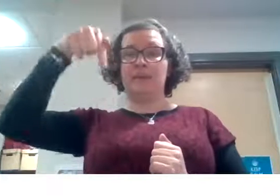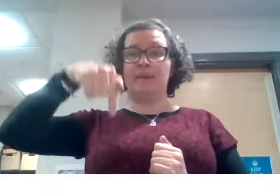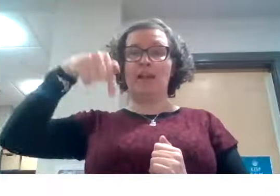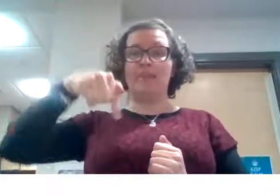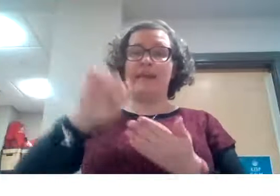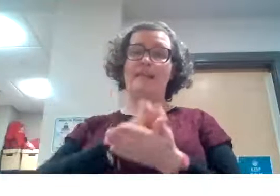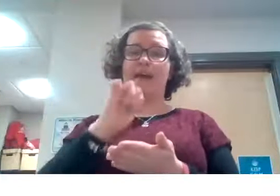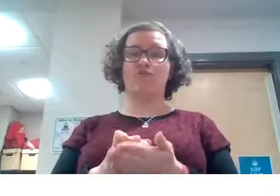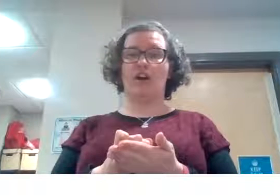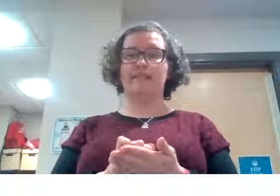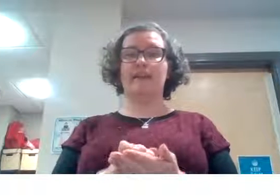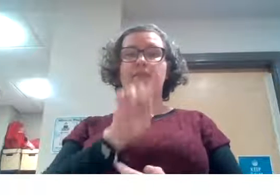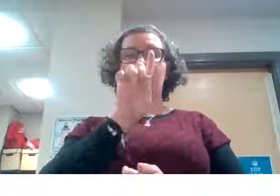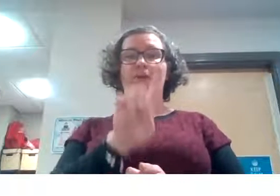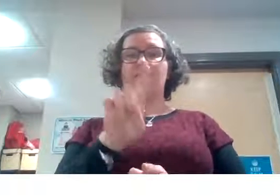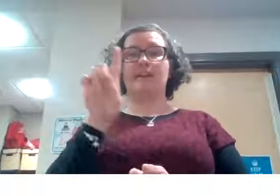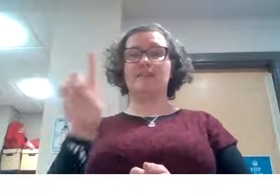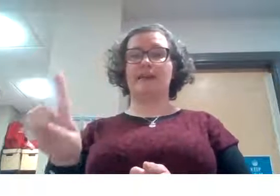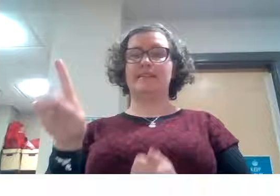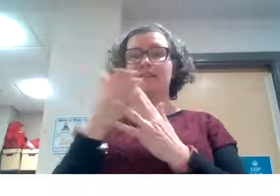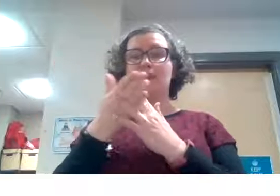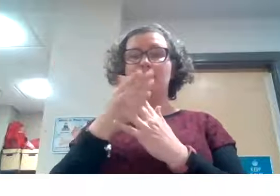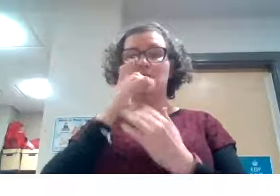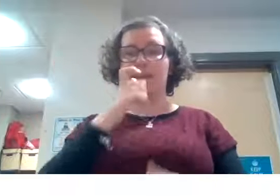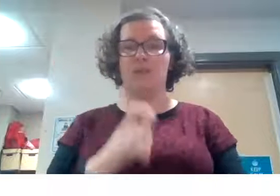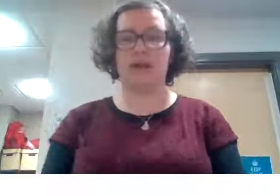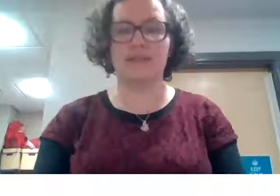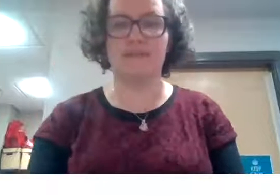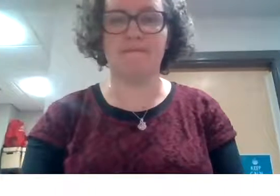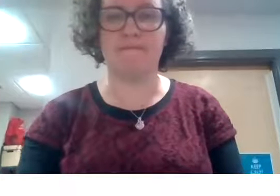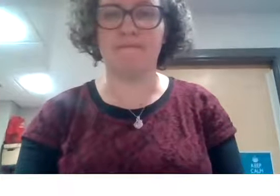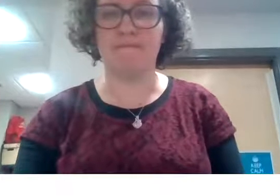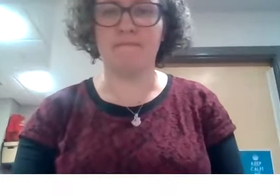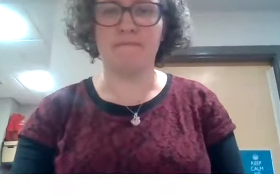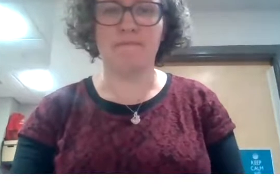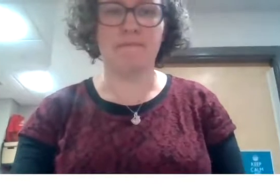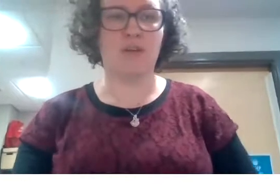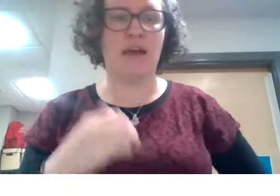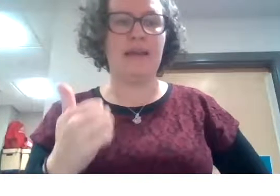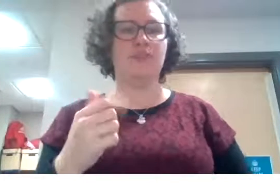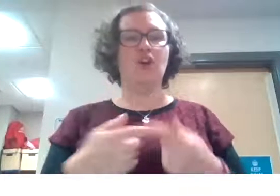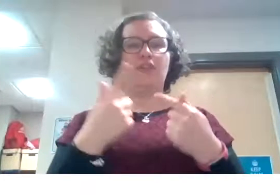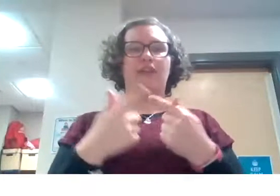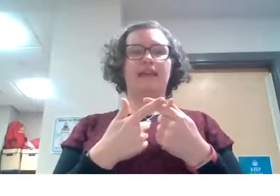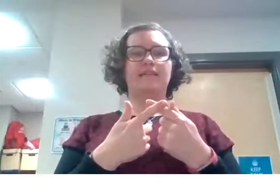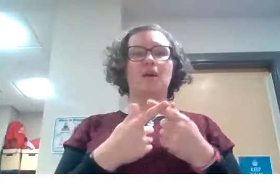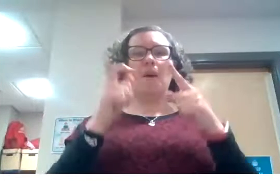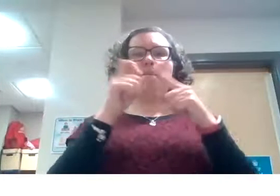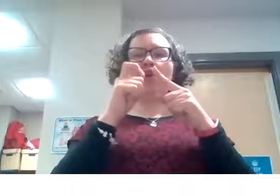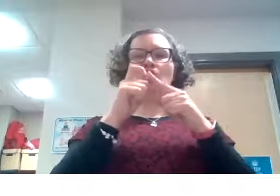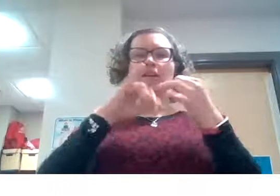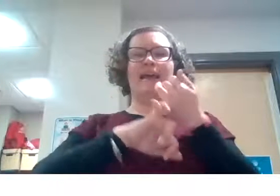side, below me, they're right. They've put finger spaces between the words. Okay, other